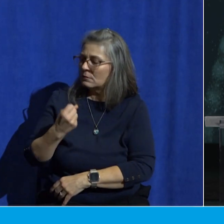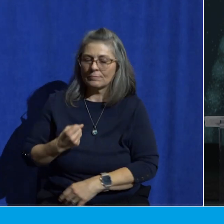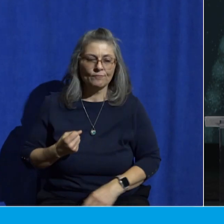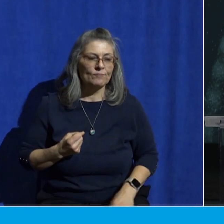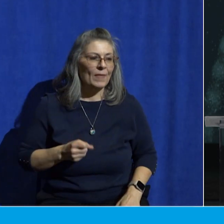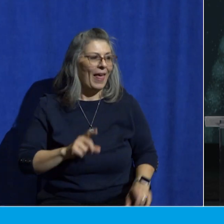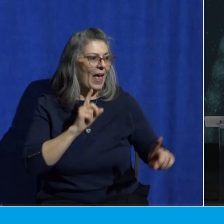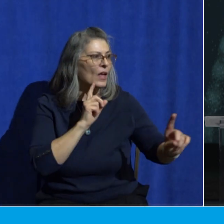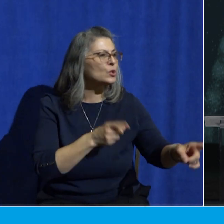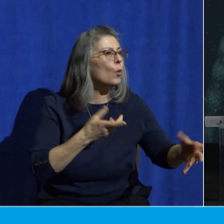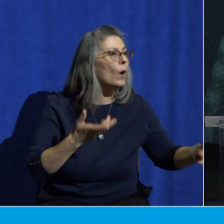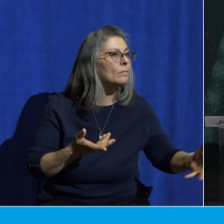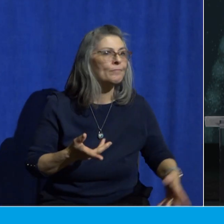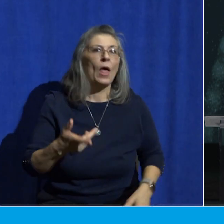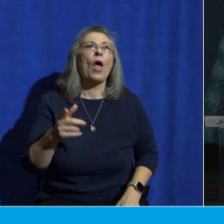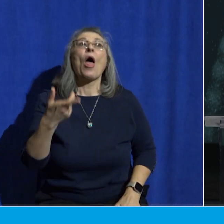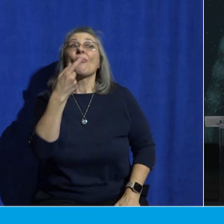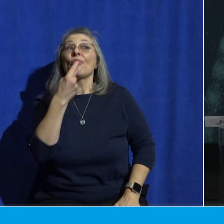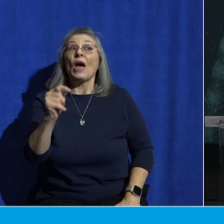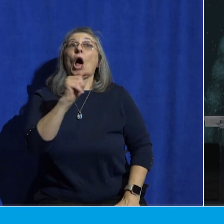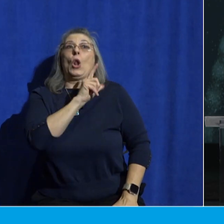the Lord has need of it.